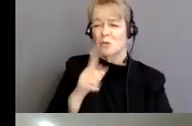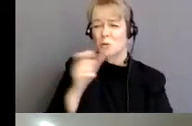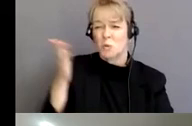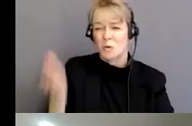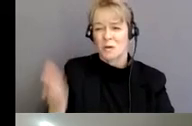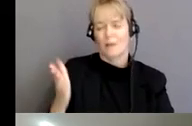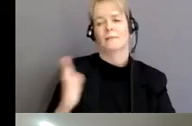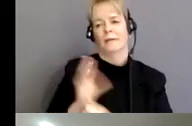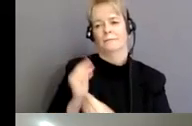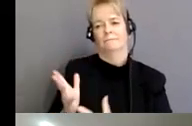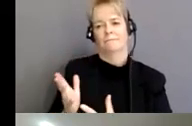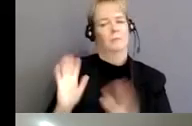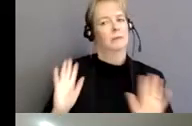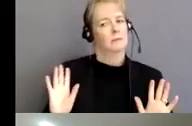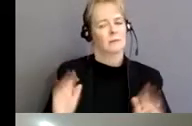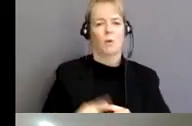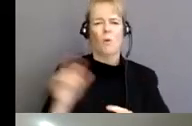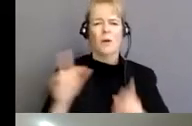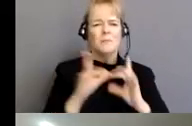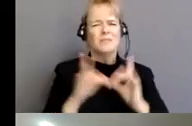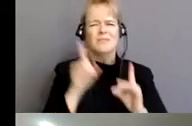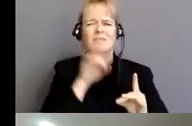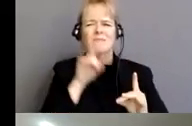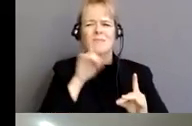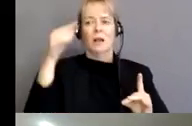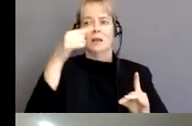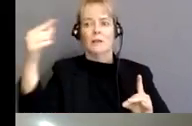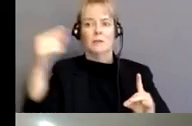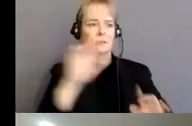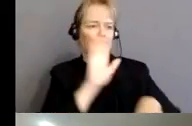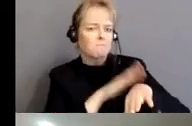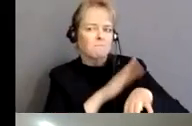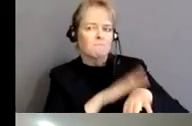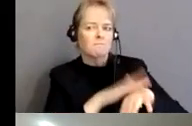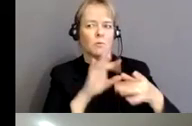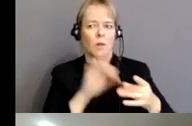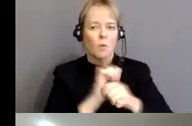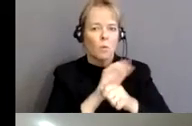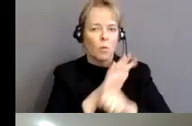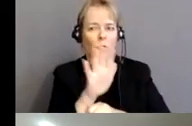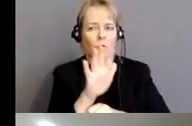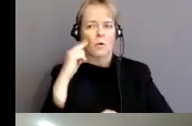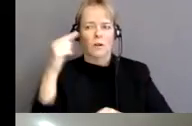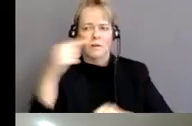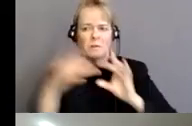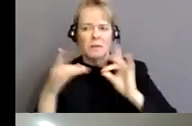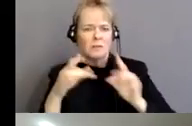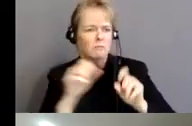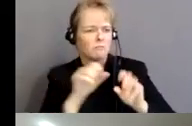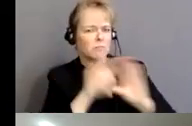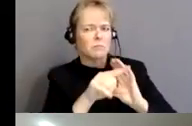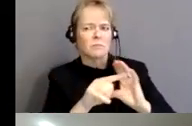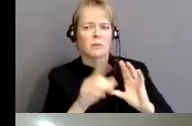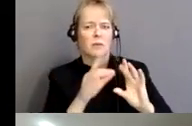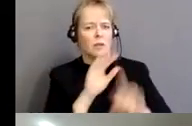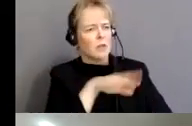about their COVID benefit or some other government benefit related to this pandemic. You know, they'll often ask